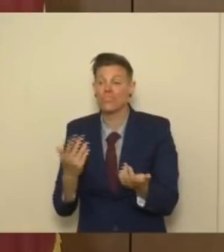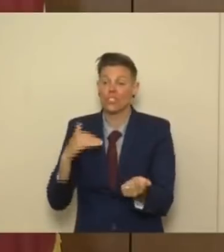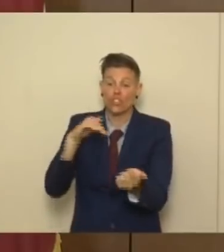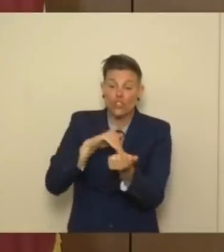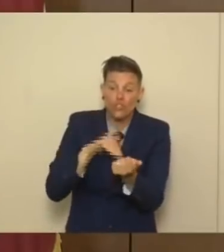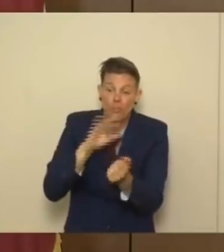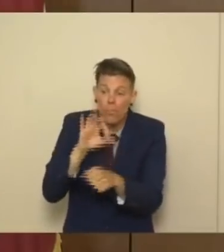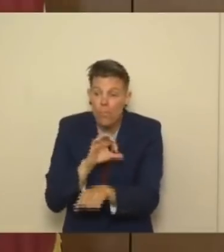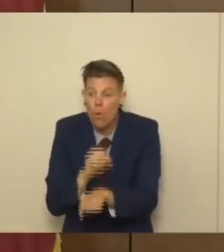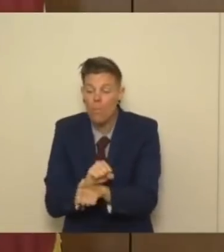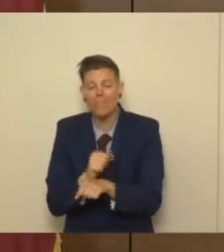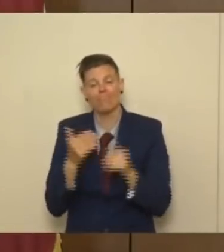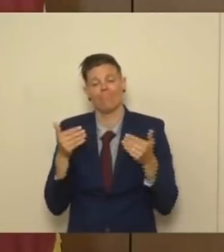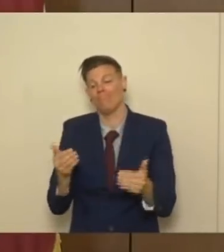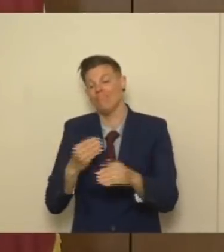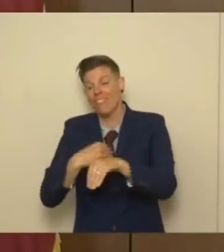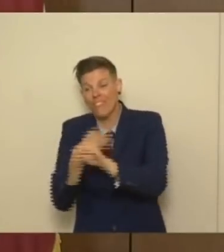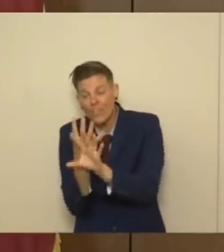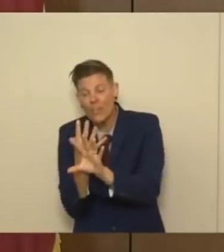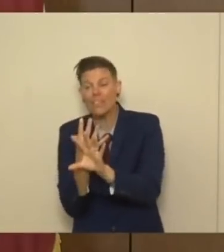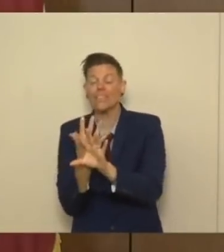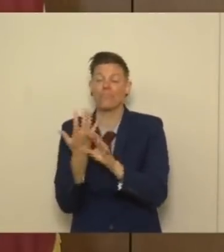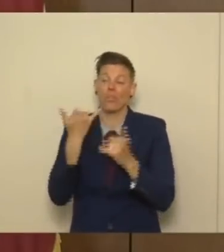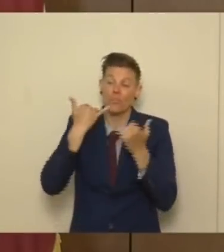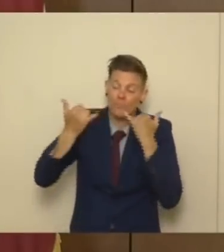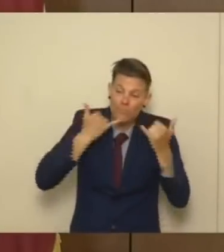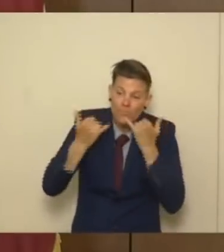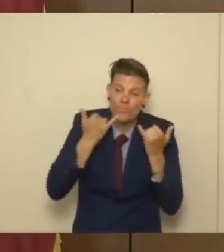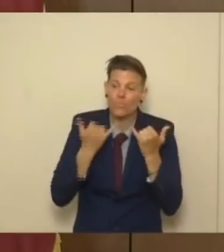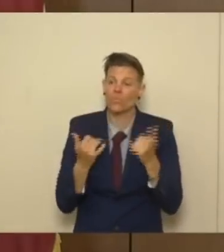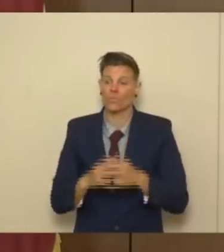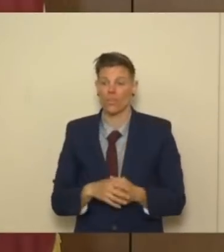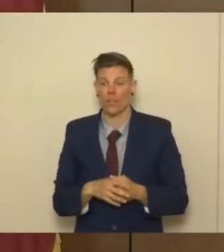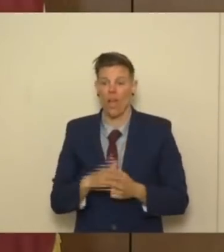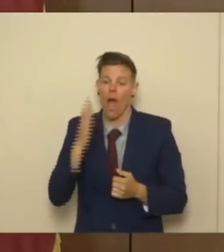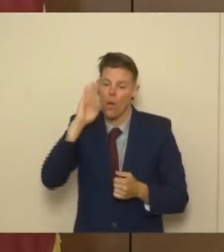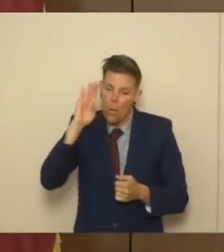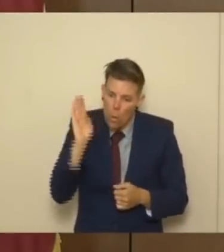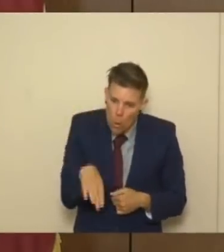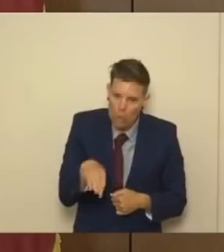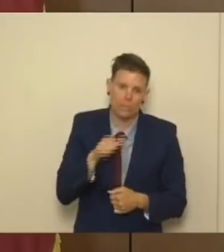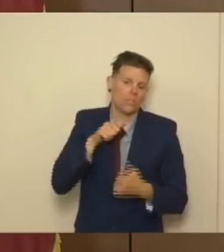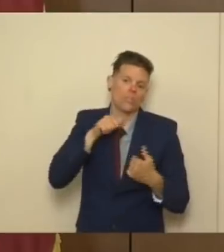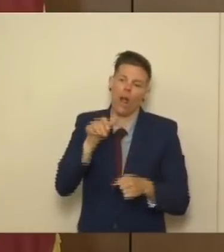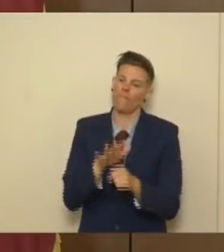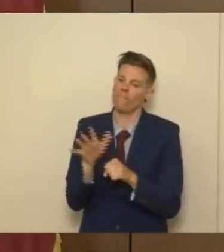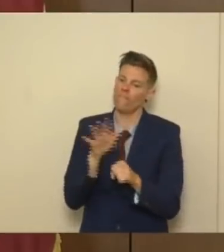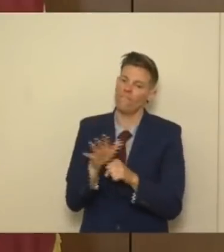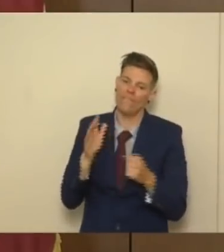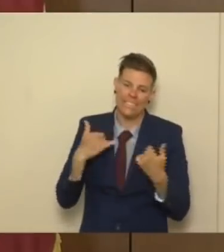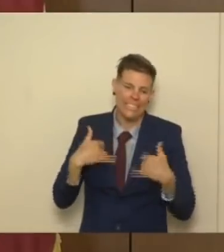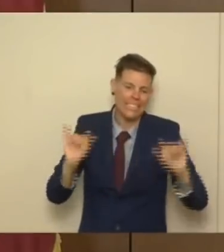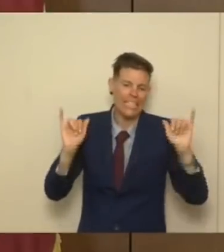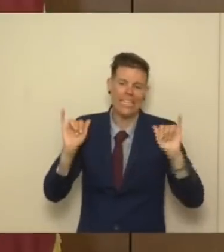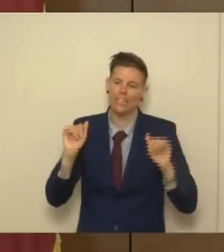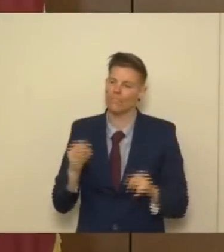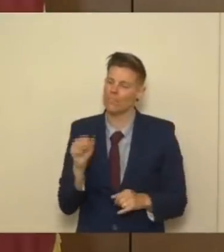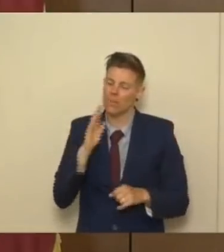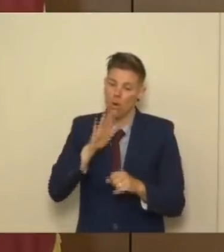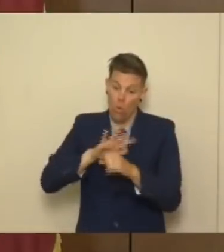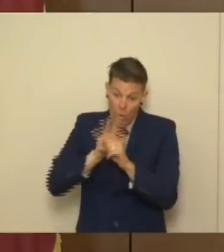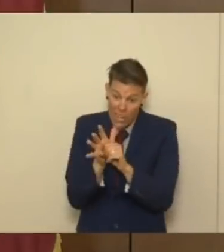so, it's not enough, because this virus is highly contagious, can